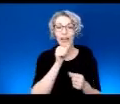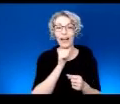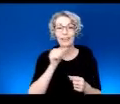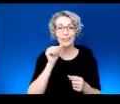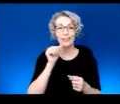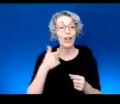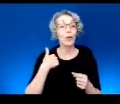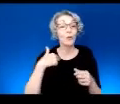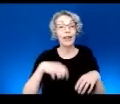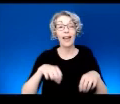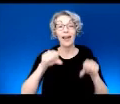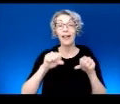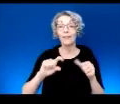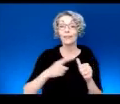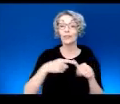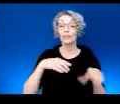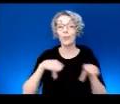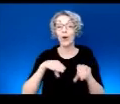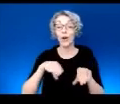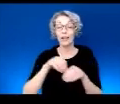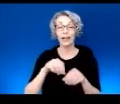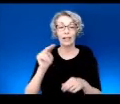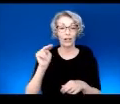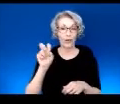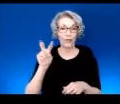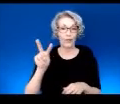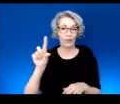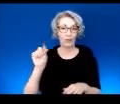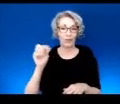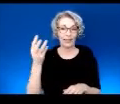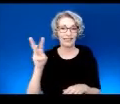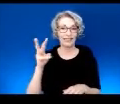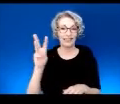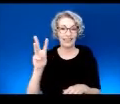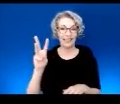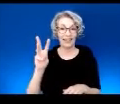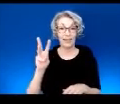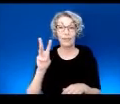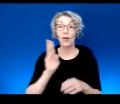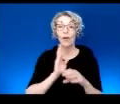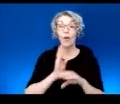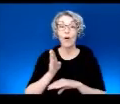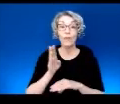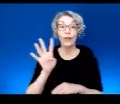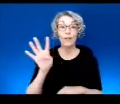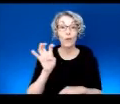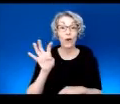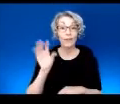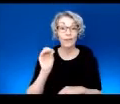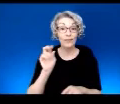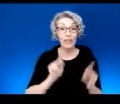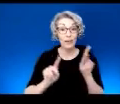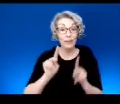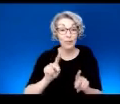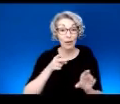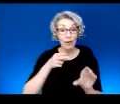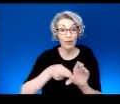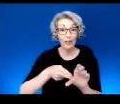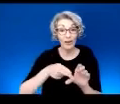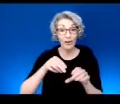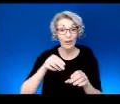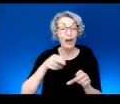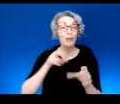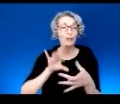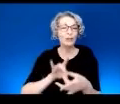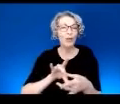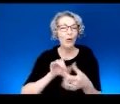held our first walk in November 2016. We had over 450 people associated with hearing